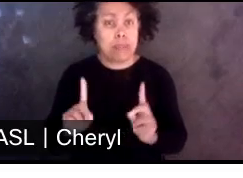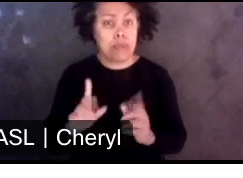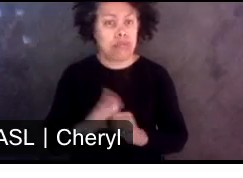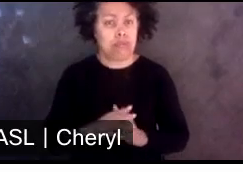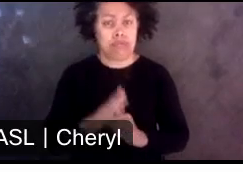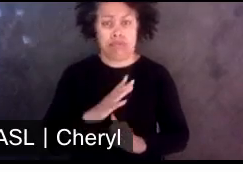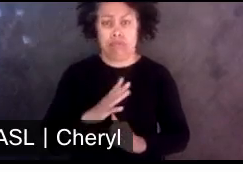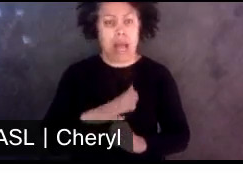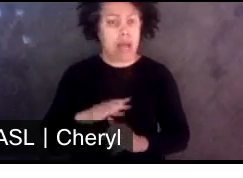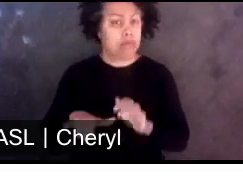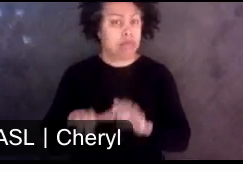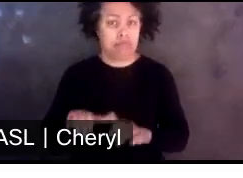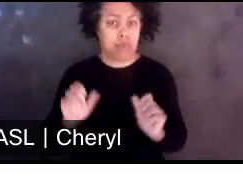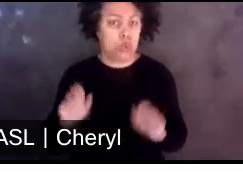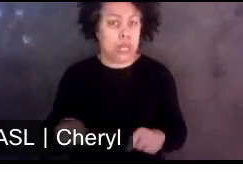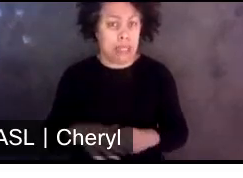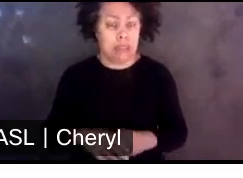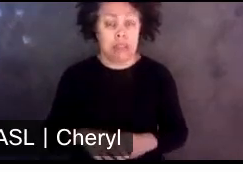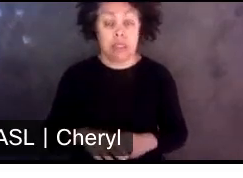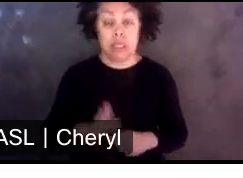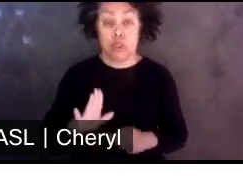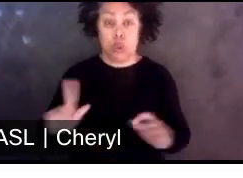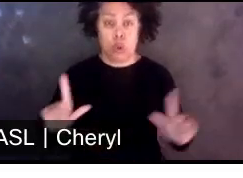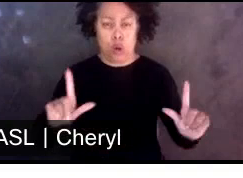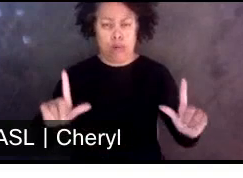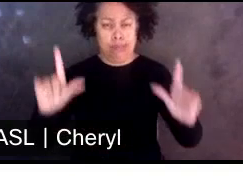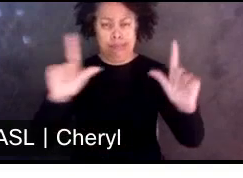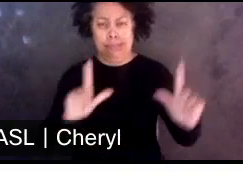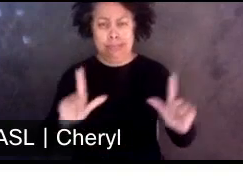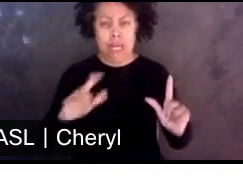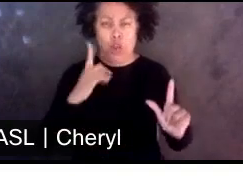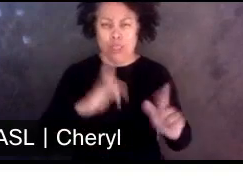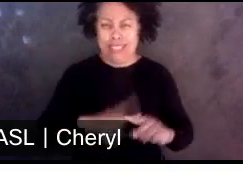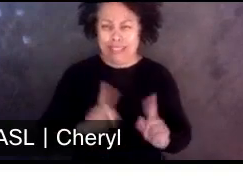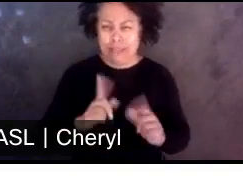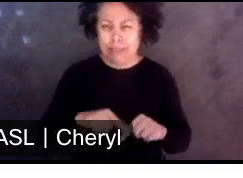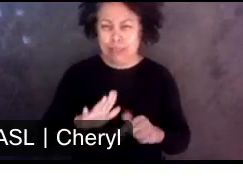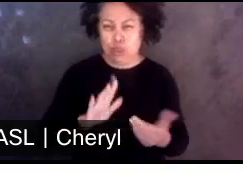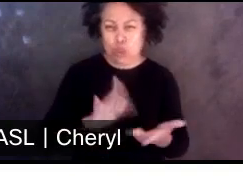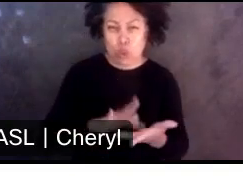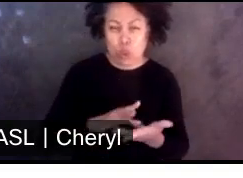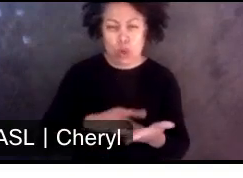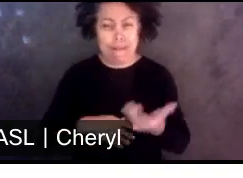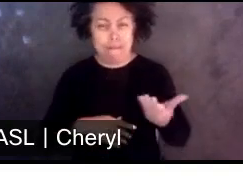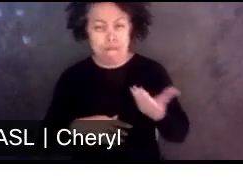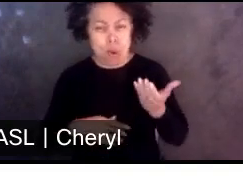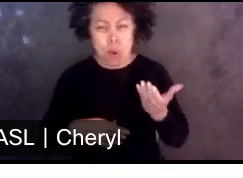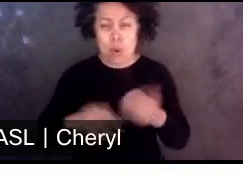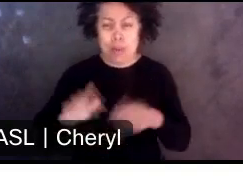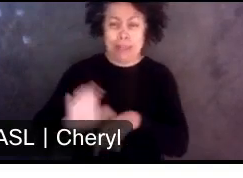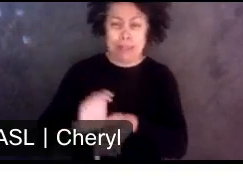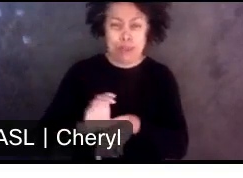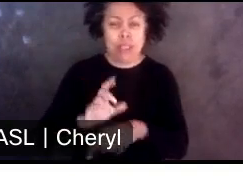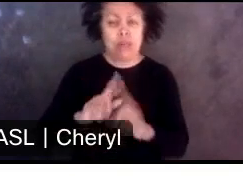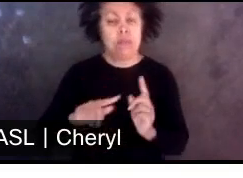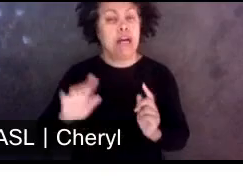different depending on what kind of device you are using, but usually the chat box can be found at the bottom right of the screen. You